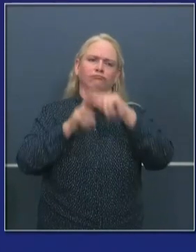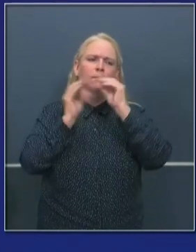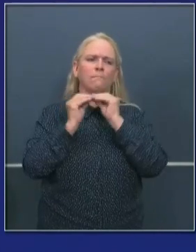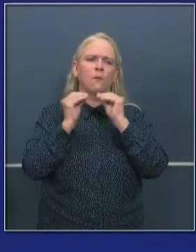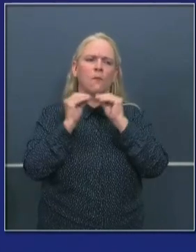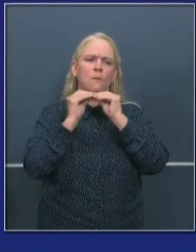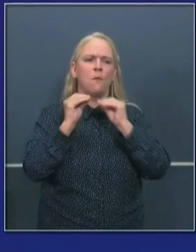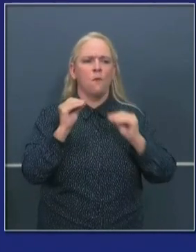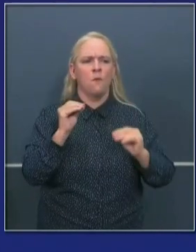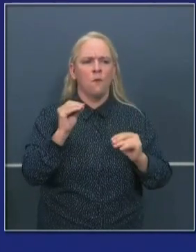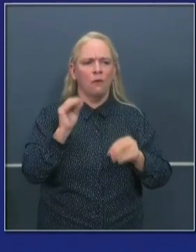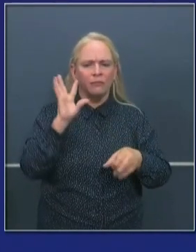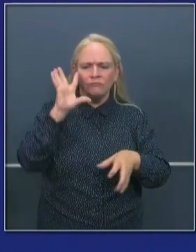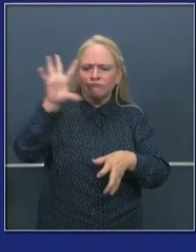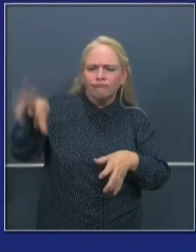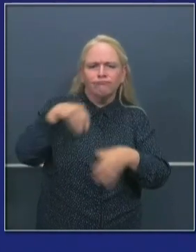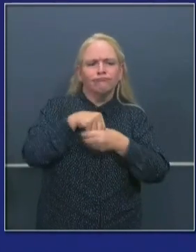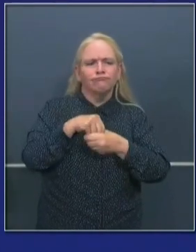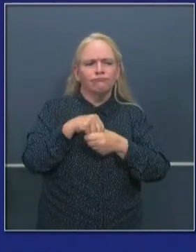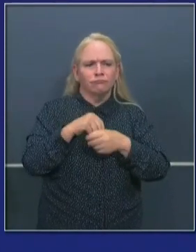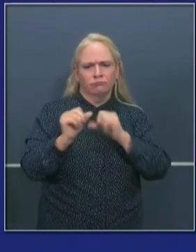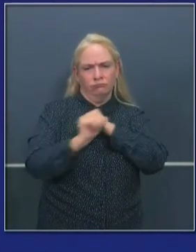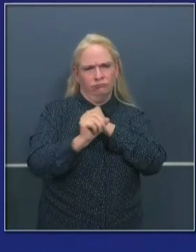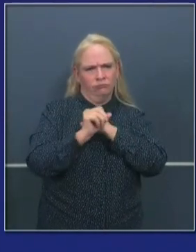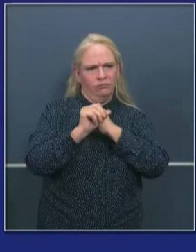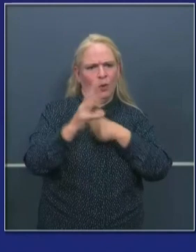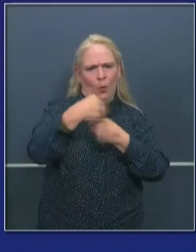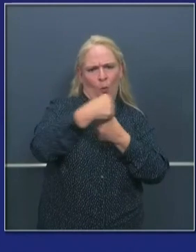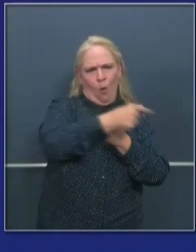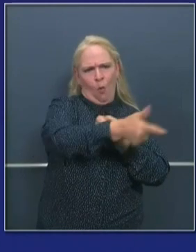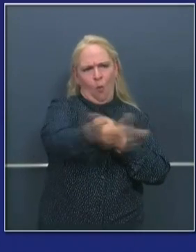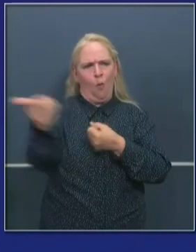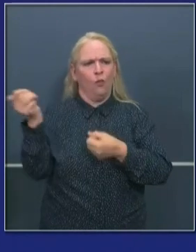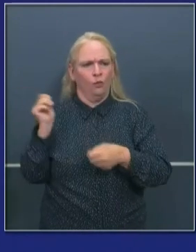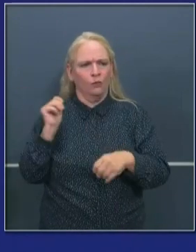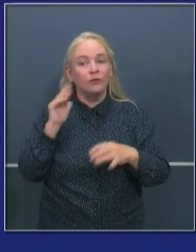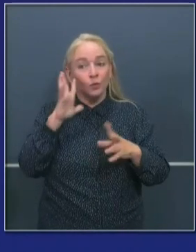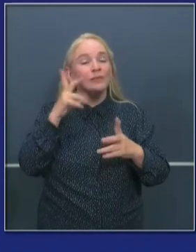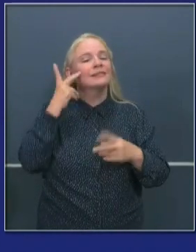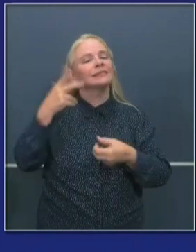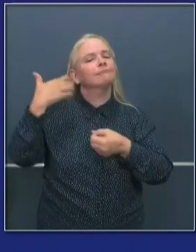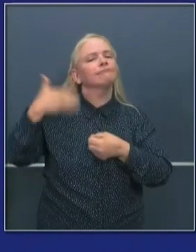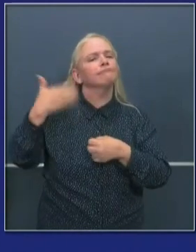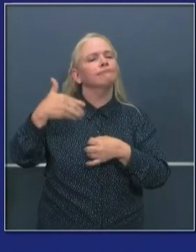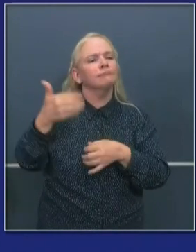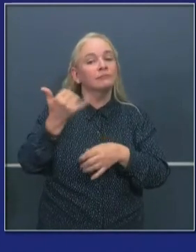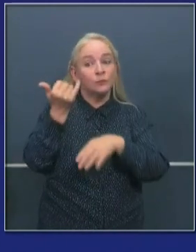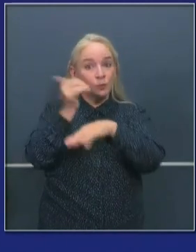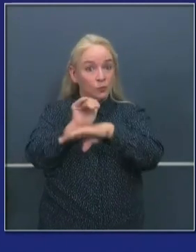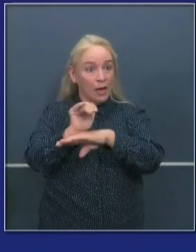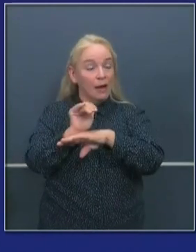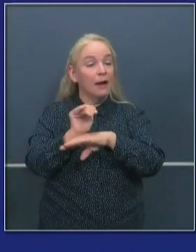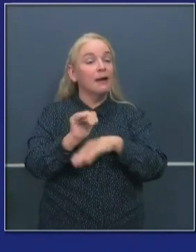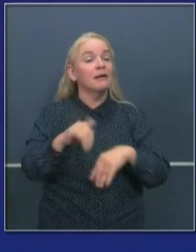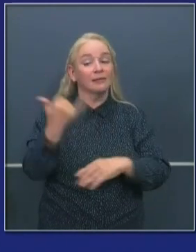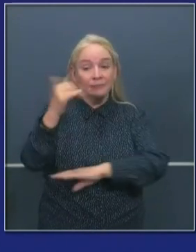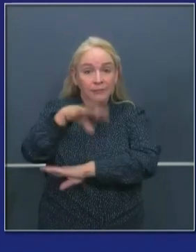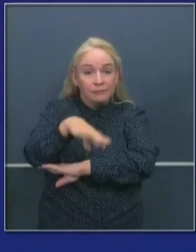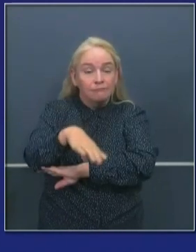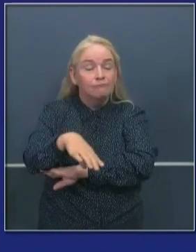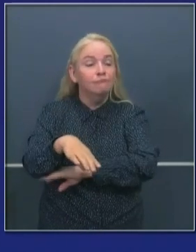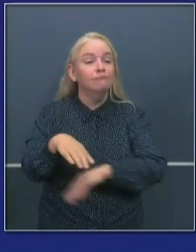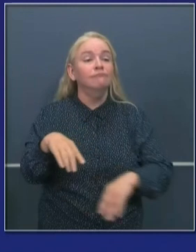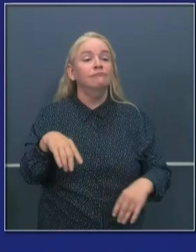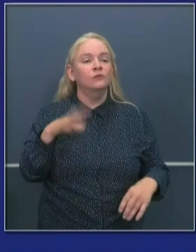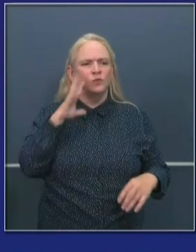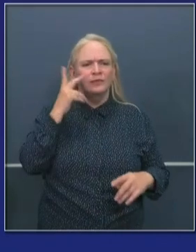more comprehensive. But as I said, you'll be seeing the fruits of this effort tonight, this afternoon. These billboards